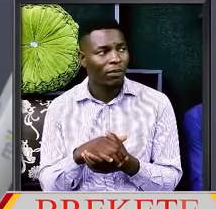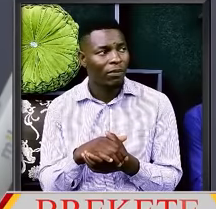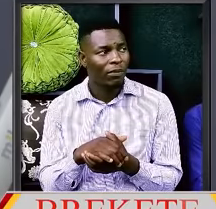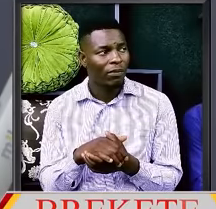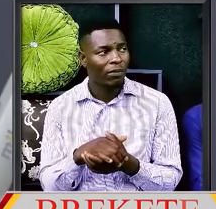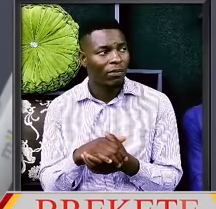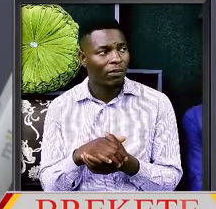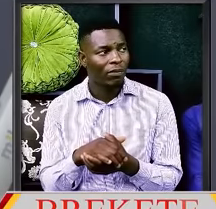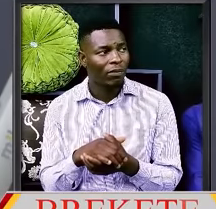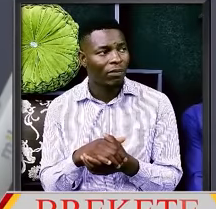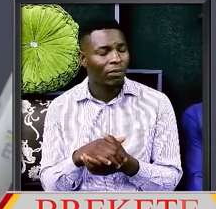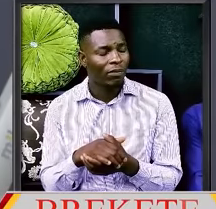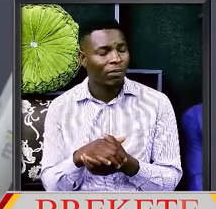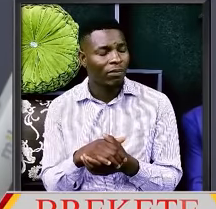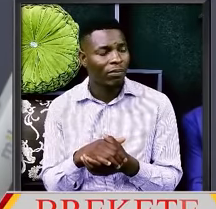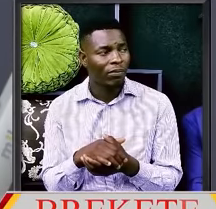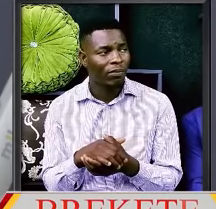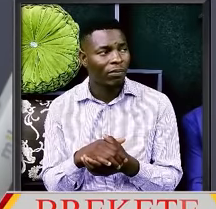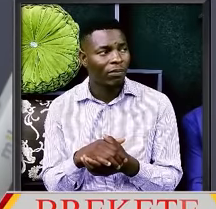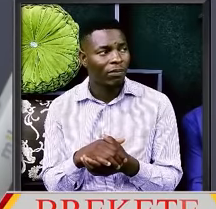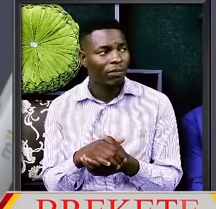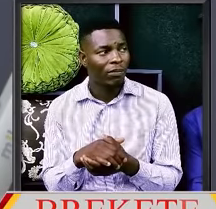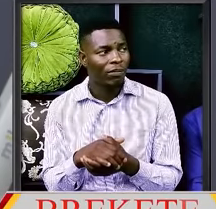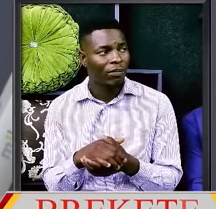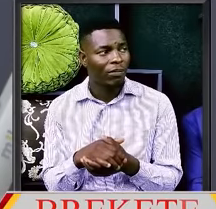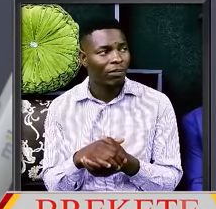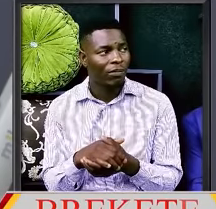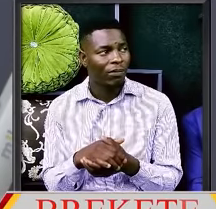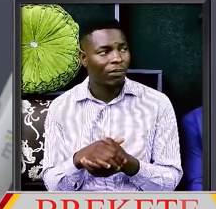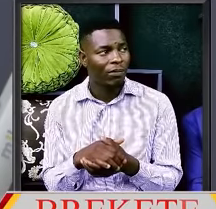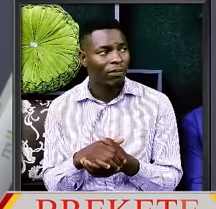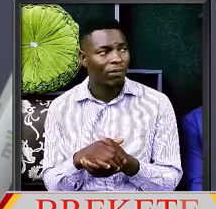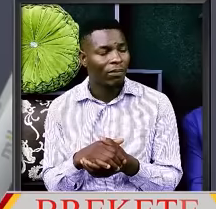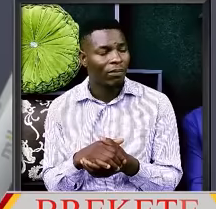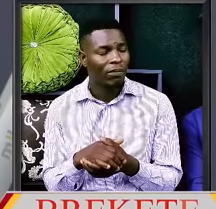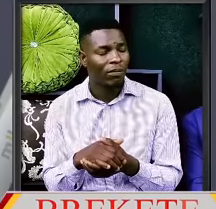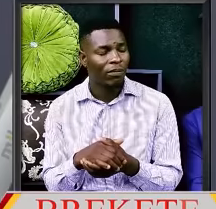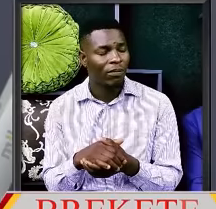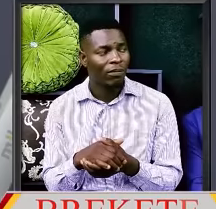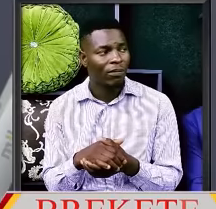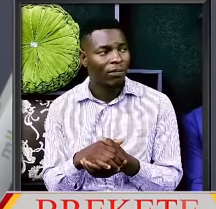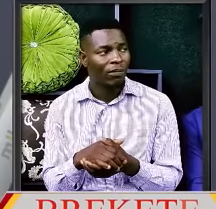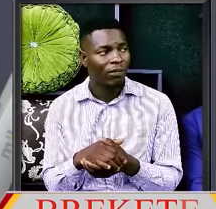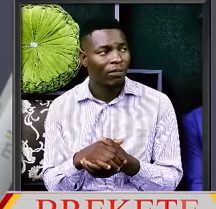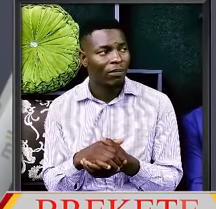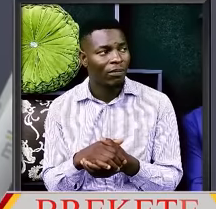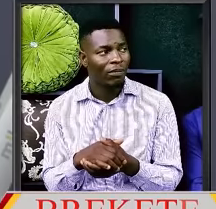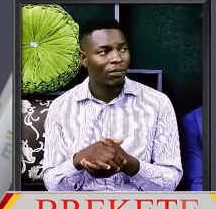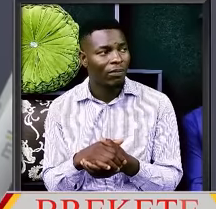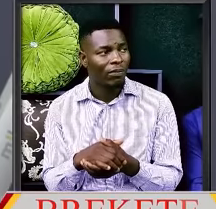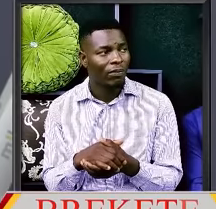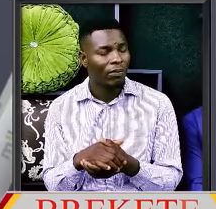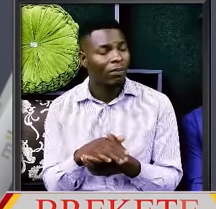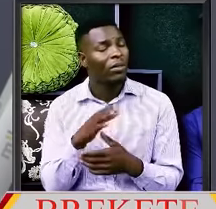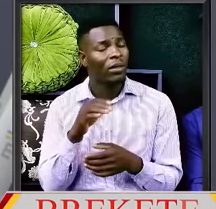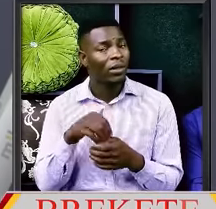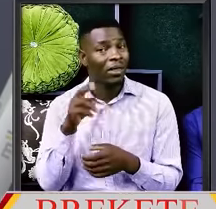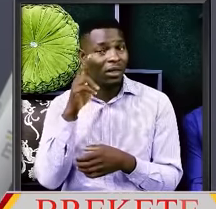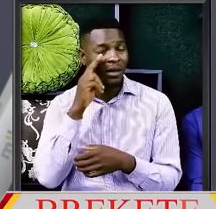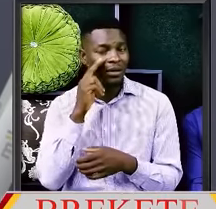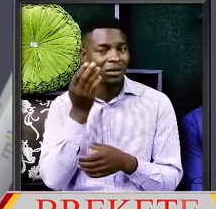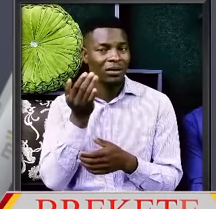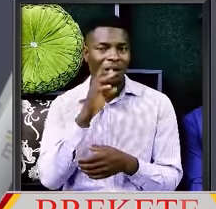show interest in this case. So all the world is following this case, and the police people in Nigeria, they are having this